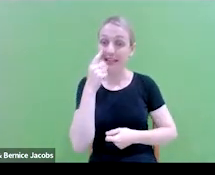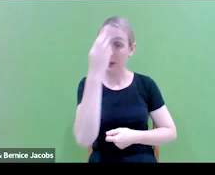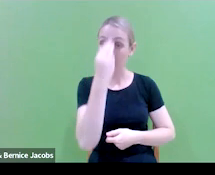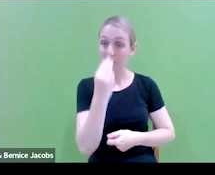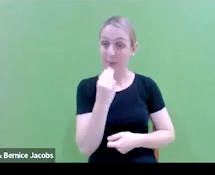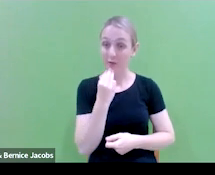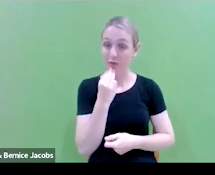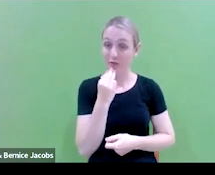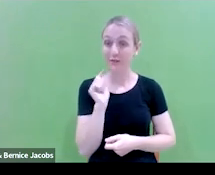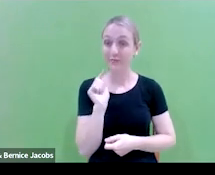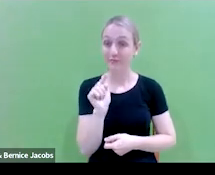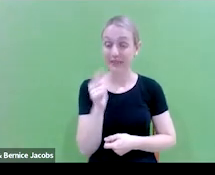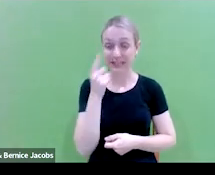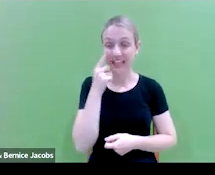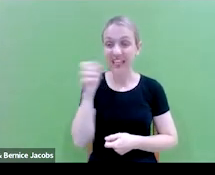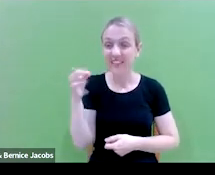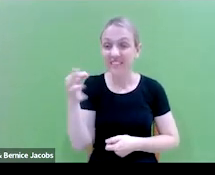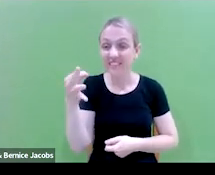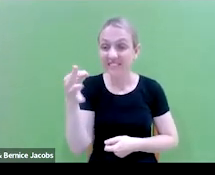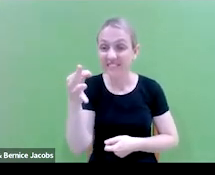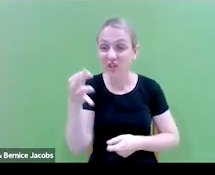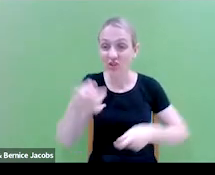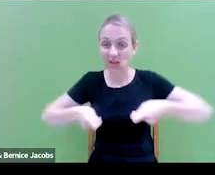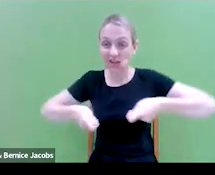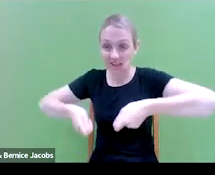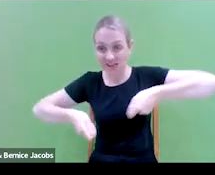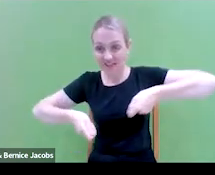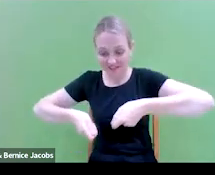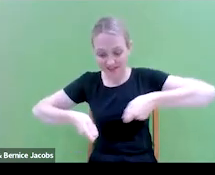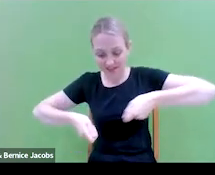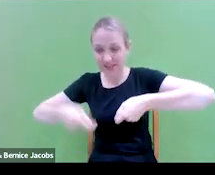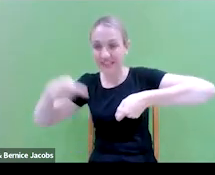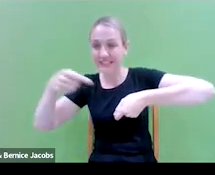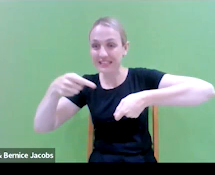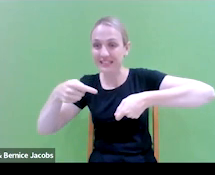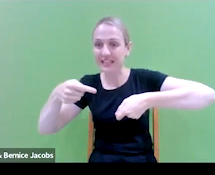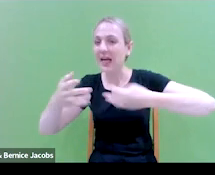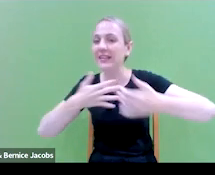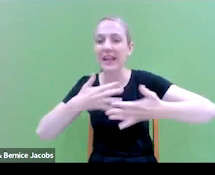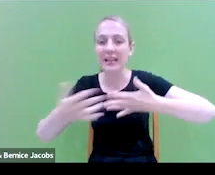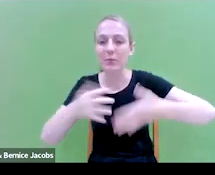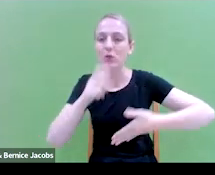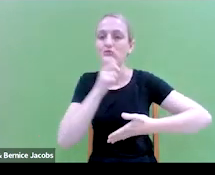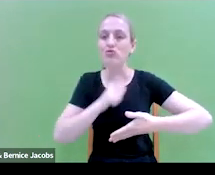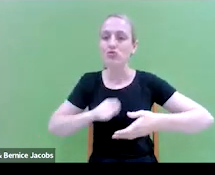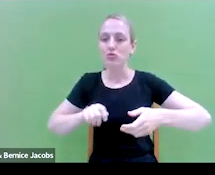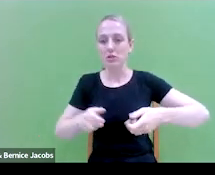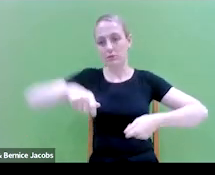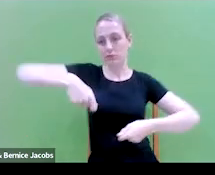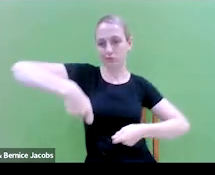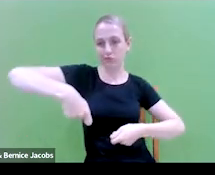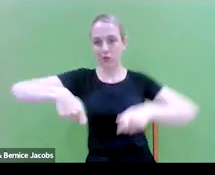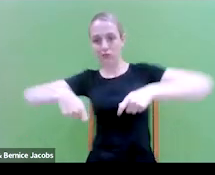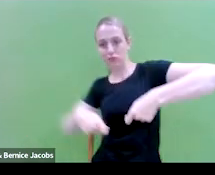restaurant, where the fish knife is actually, you can use either side of the fish knife. So it doesn't matter if you're left